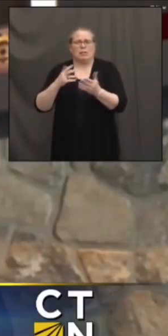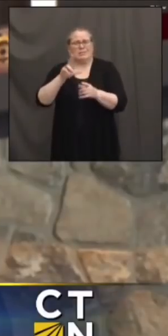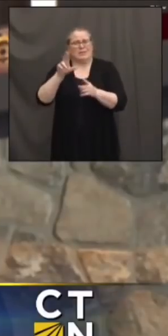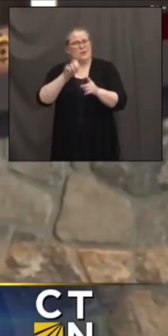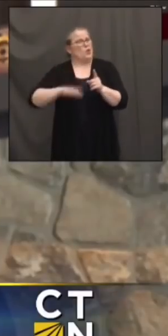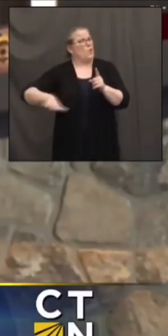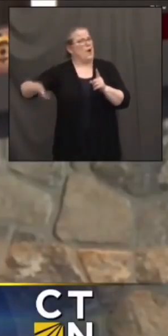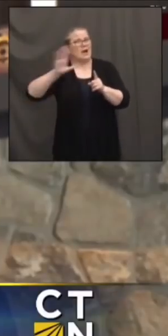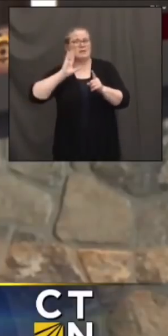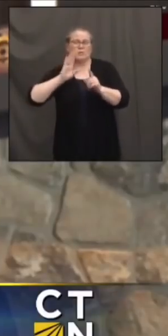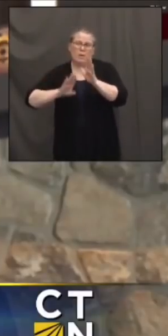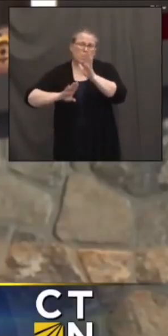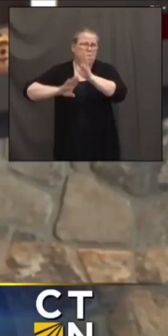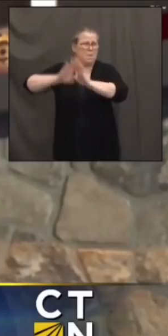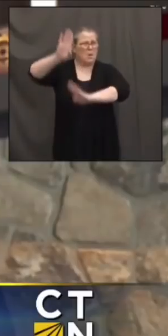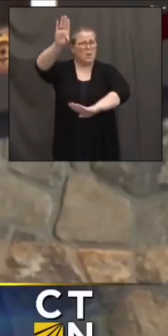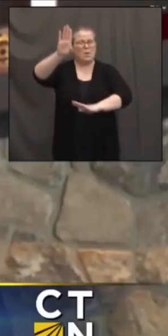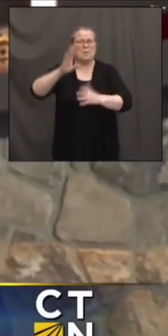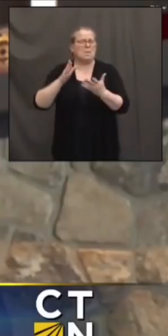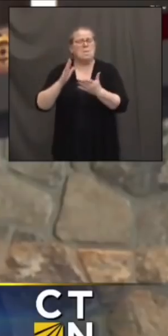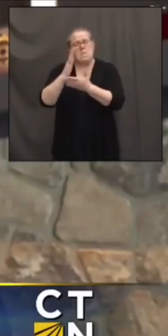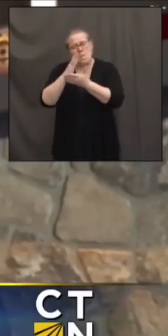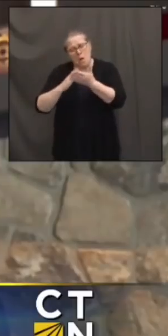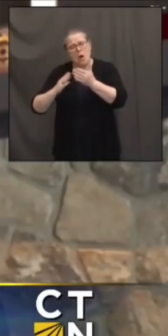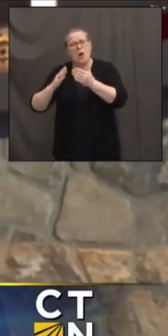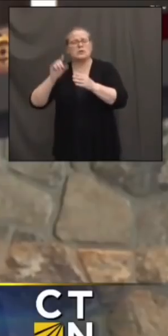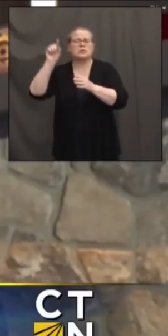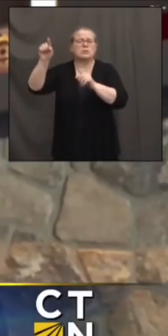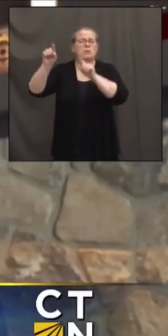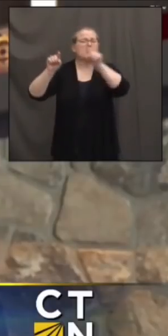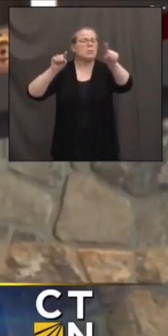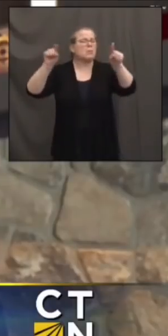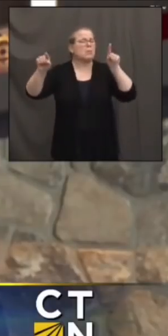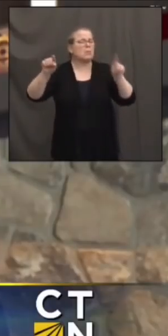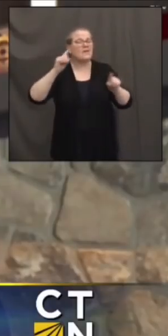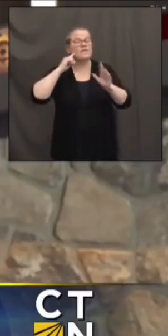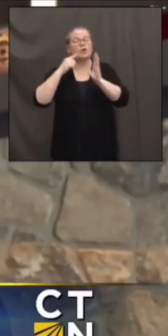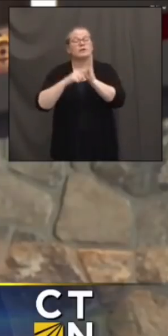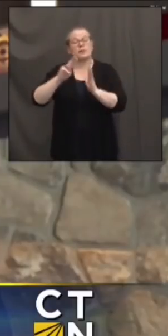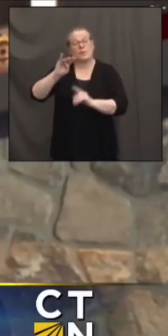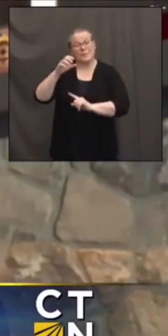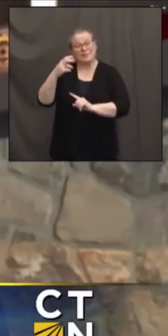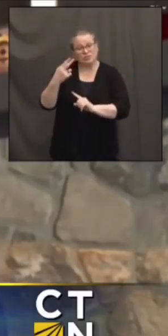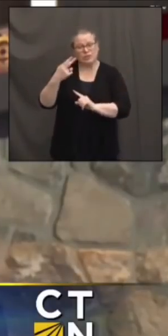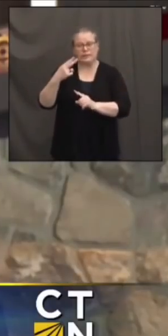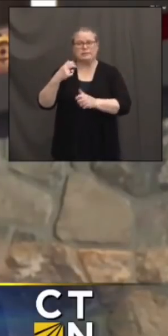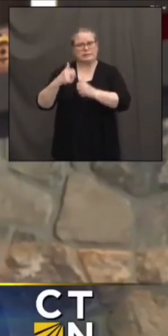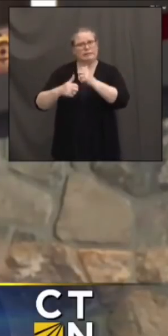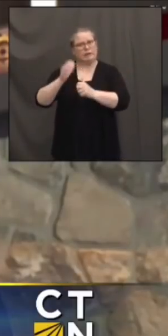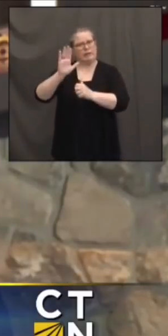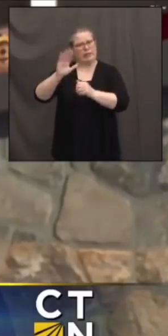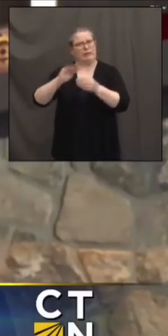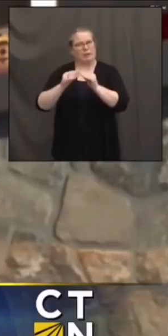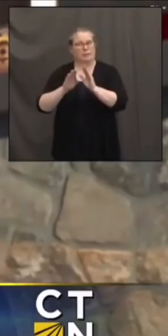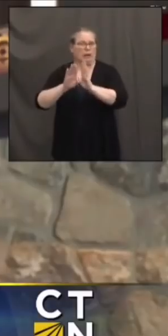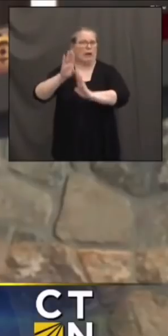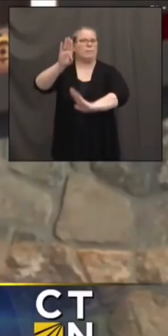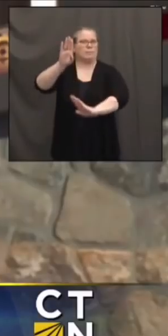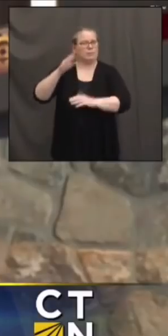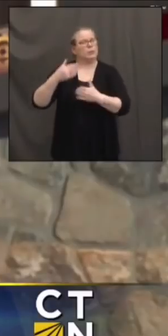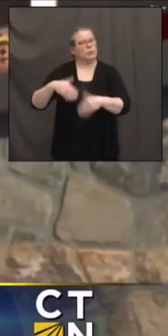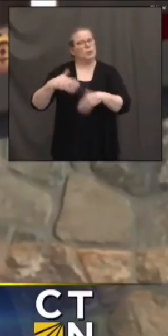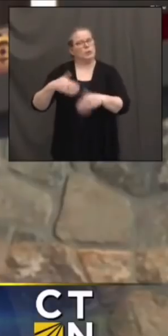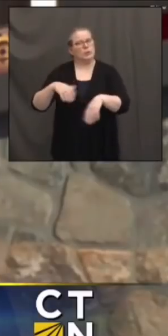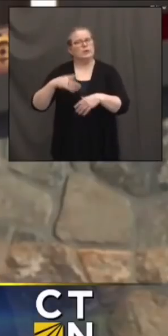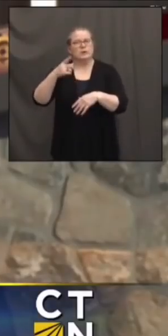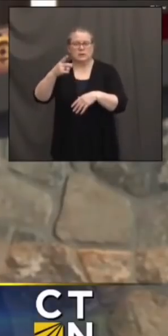be parts of the country like Michigan where we're seeing pretty difficult situation in terms of cases rising. I think that they're at the point where they are